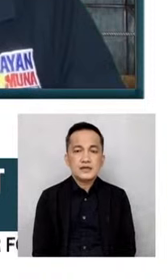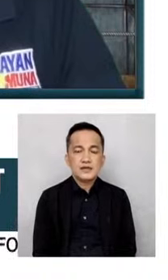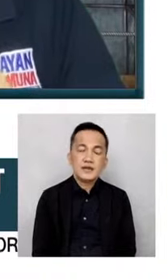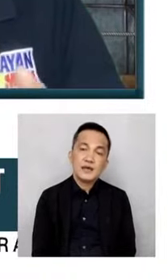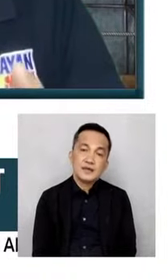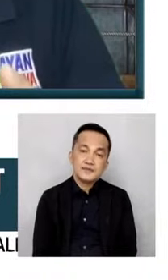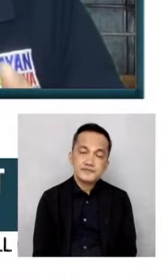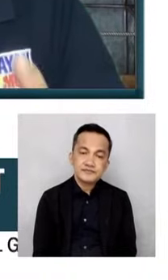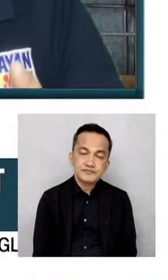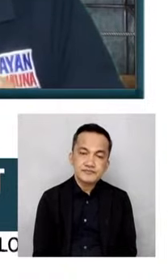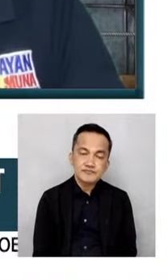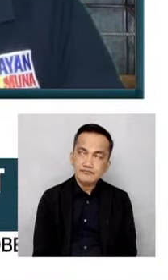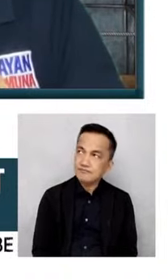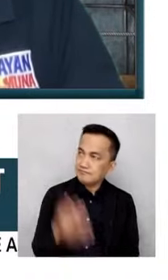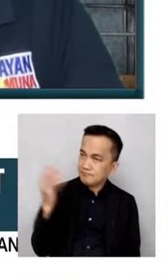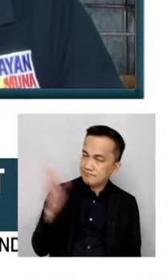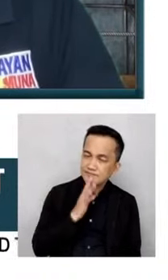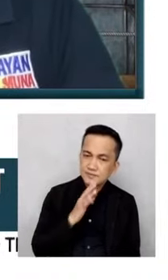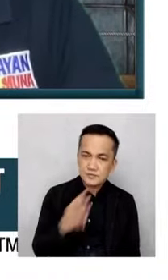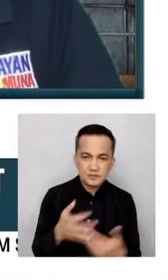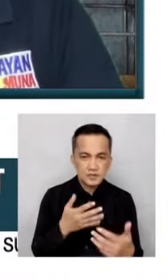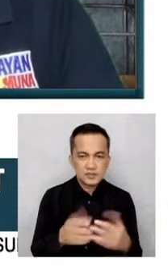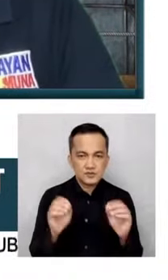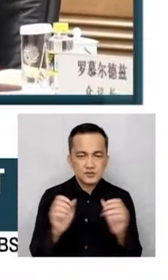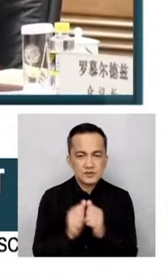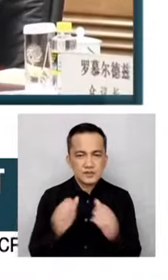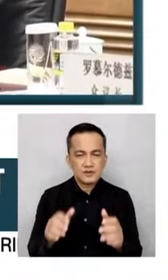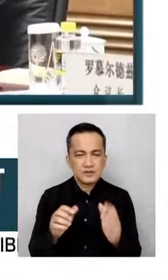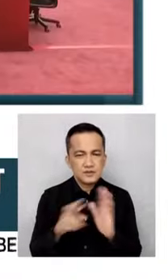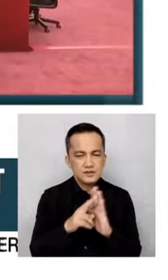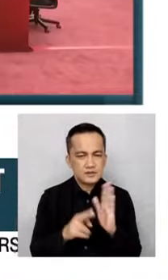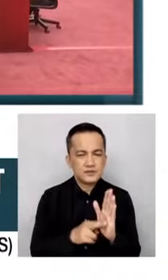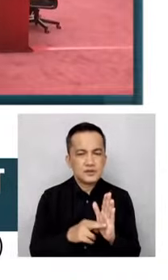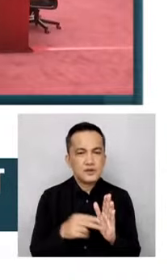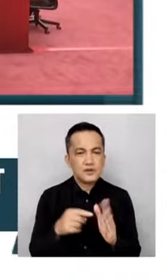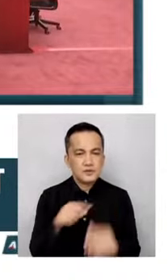Well, even without this ruling, we have the constitution. In fact,